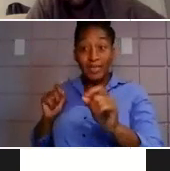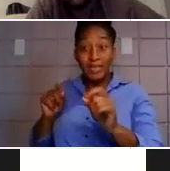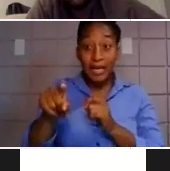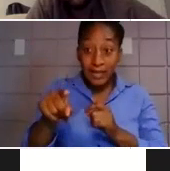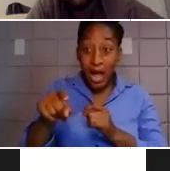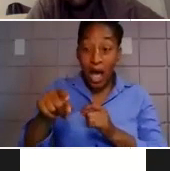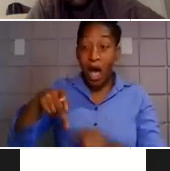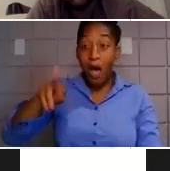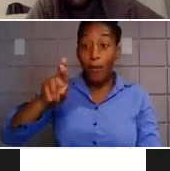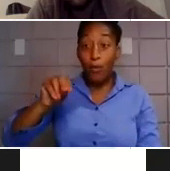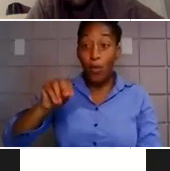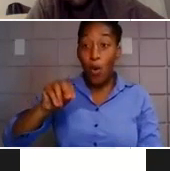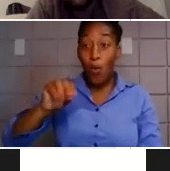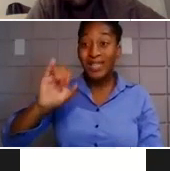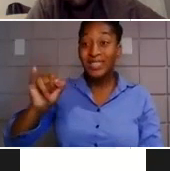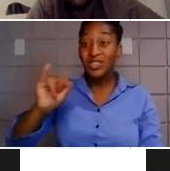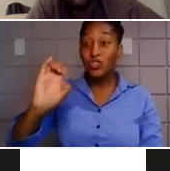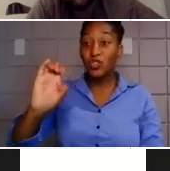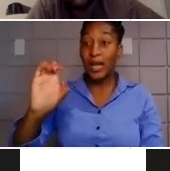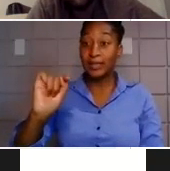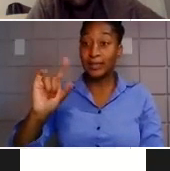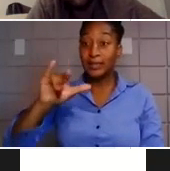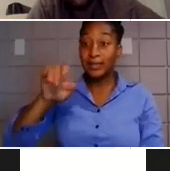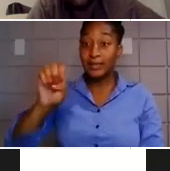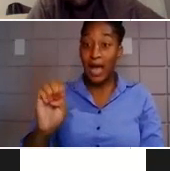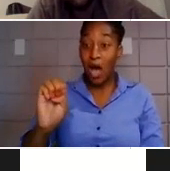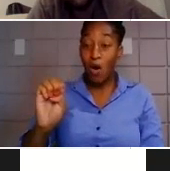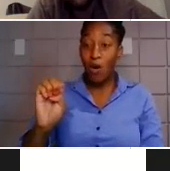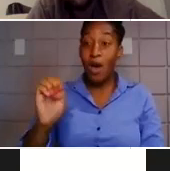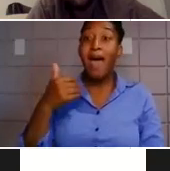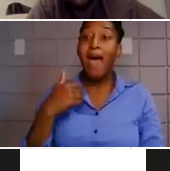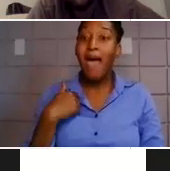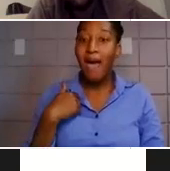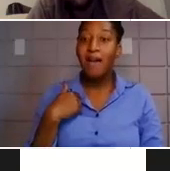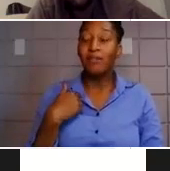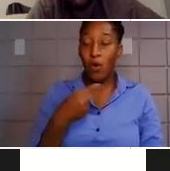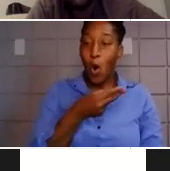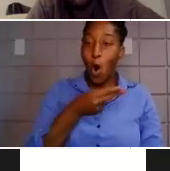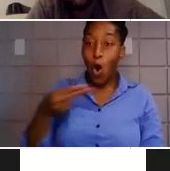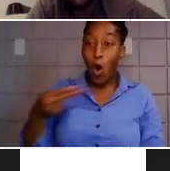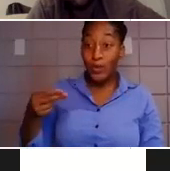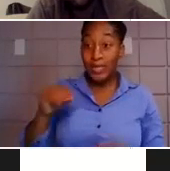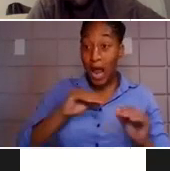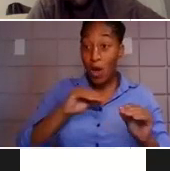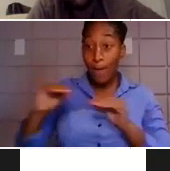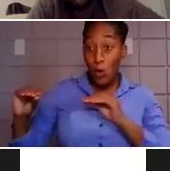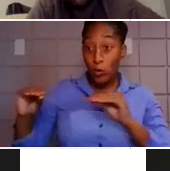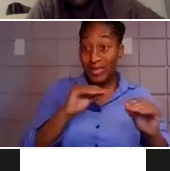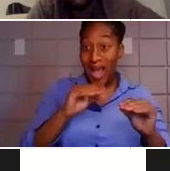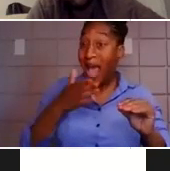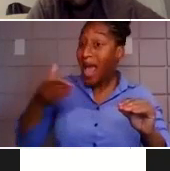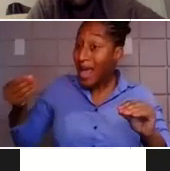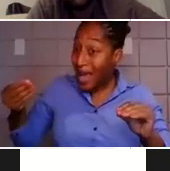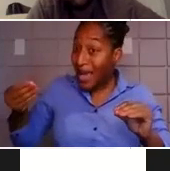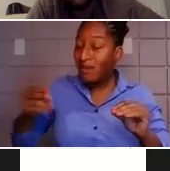it has horizontal motion and vertical motion, but the vertical motion for our projectile is free